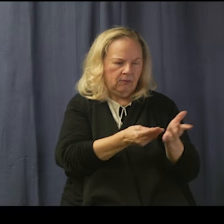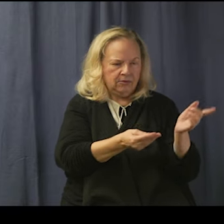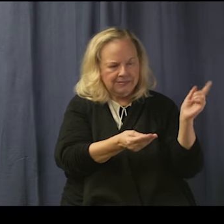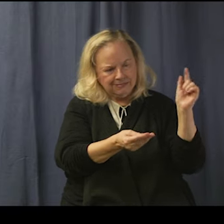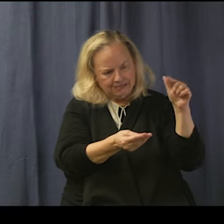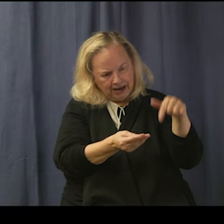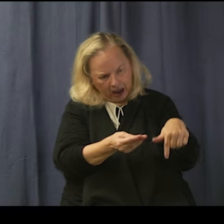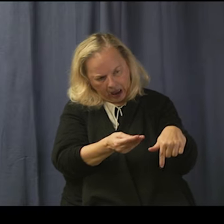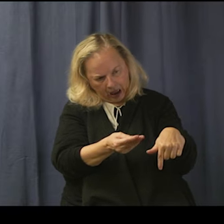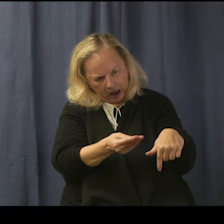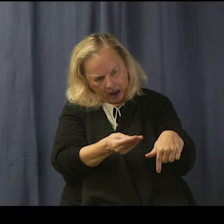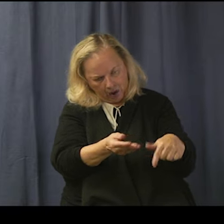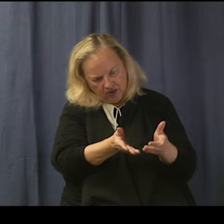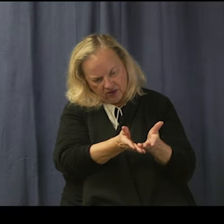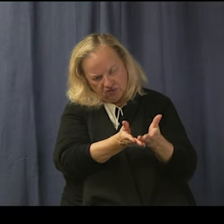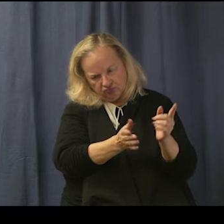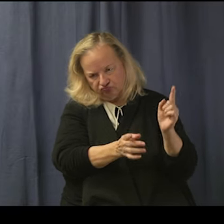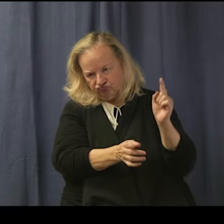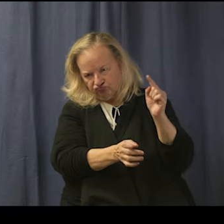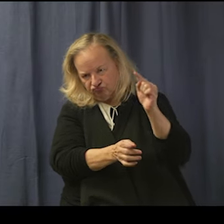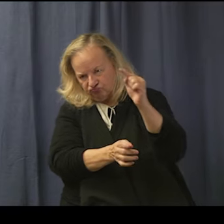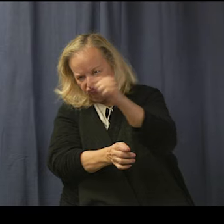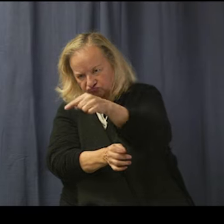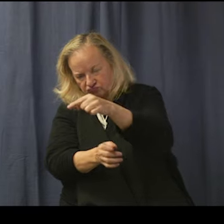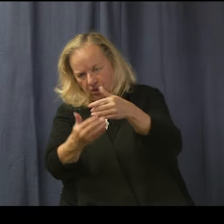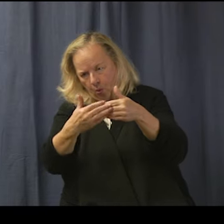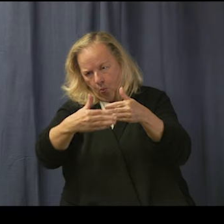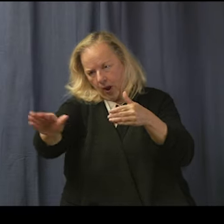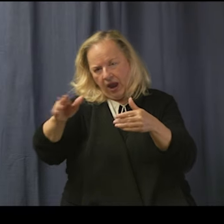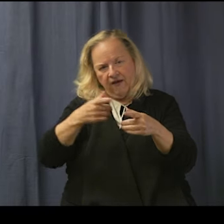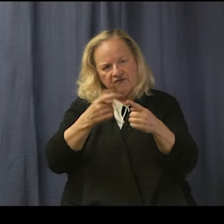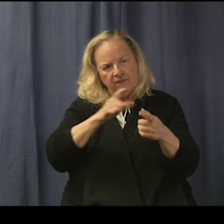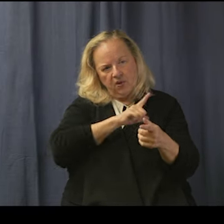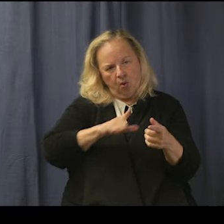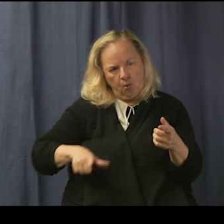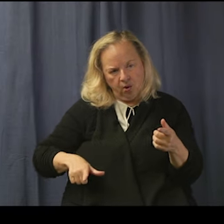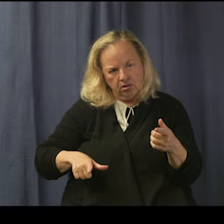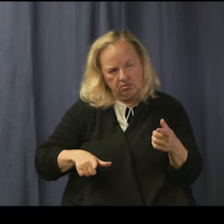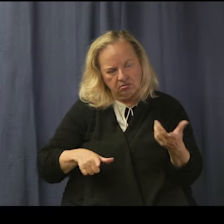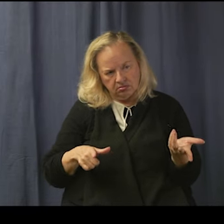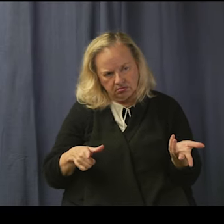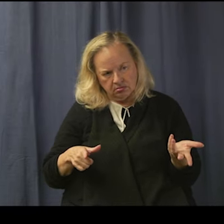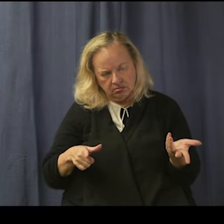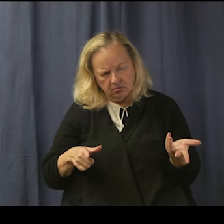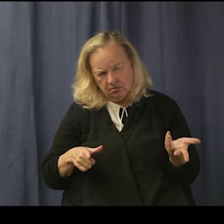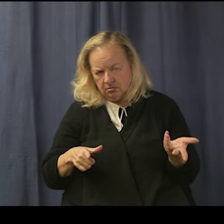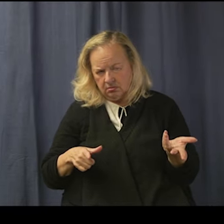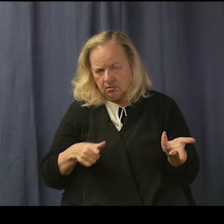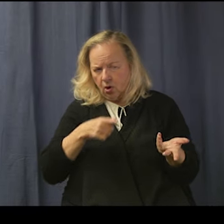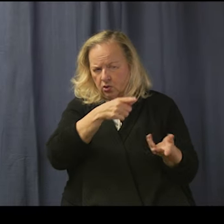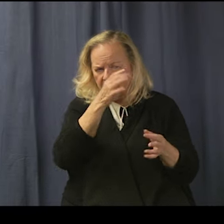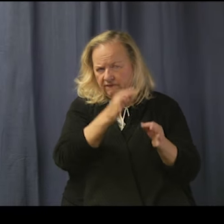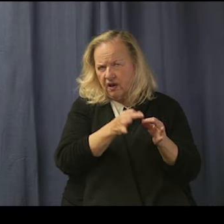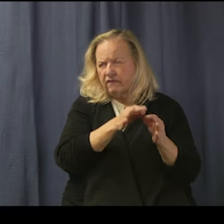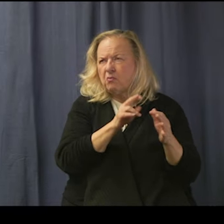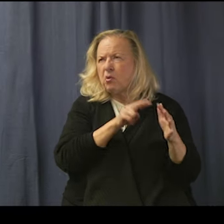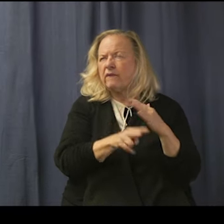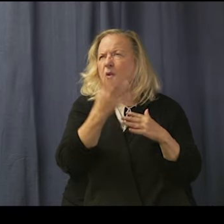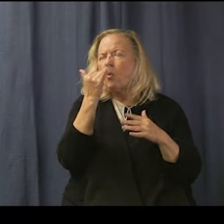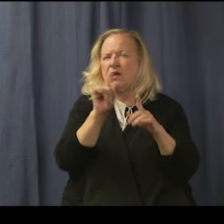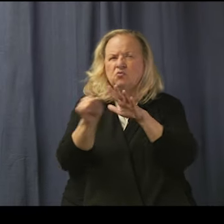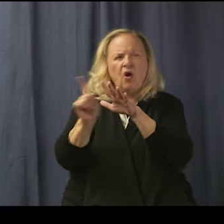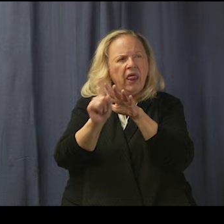down into it to go with them to Tarshish, away from the presence of the Lord. Well, if he's Mr. Faithful Prophet, why